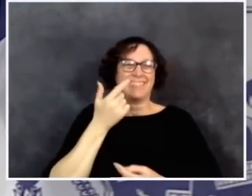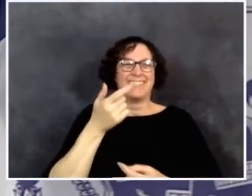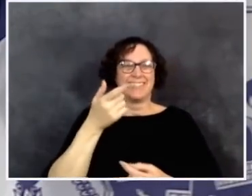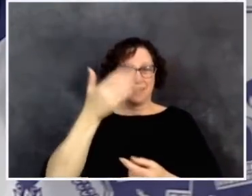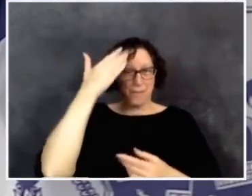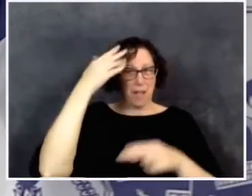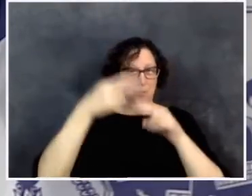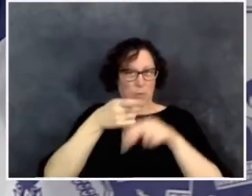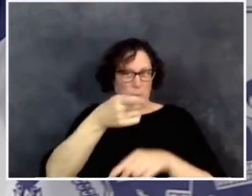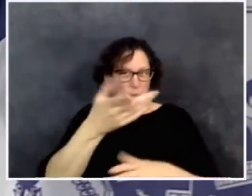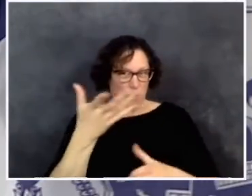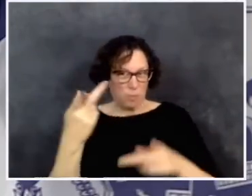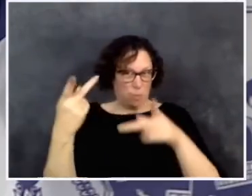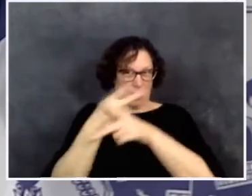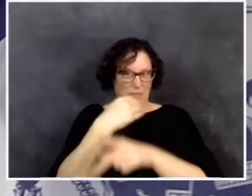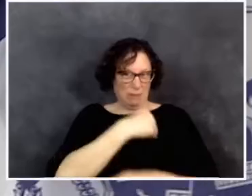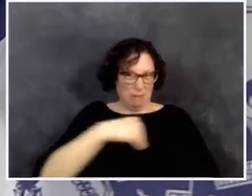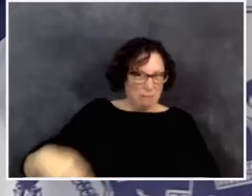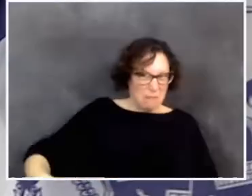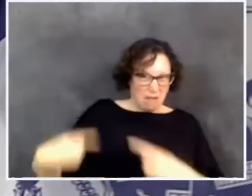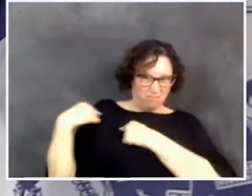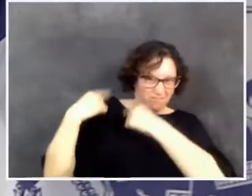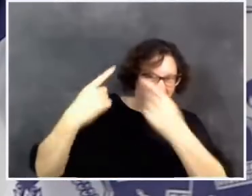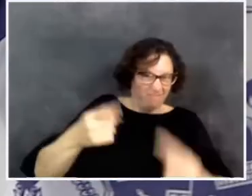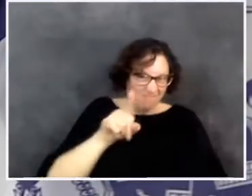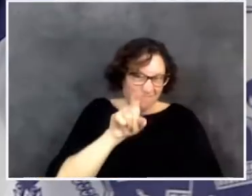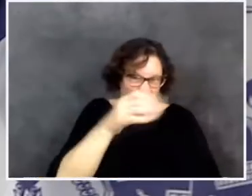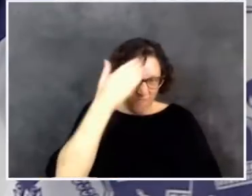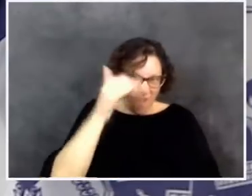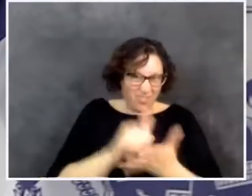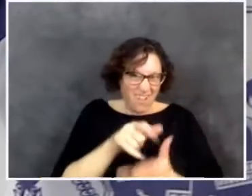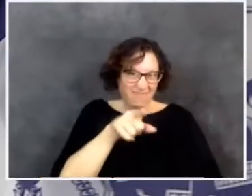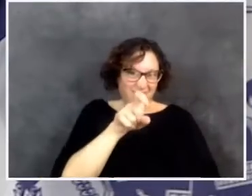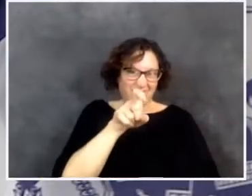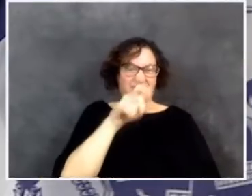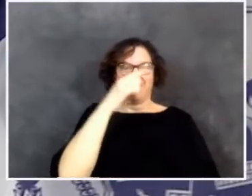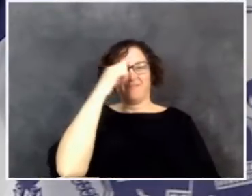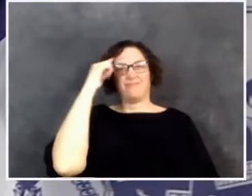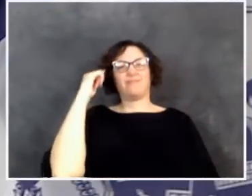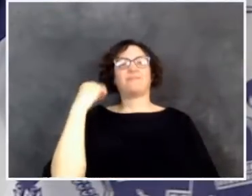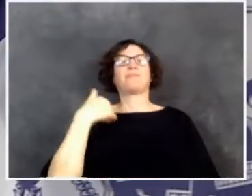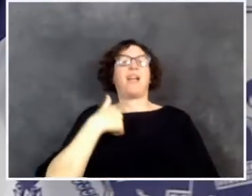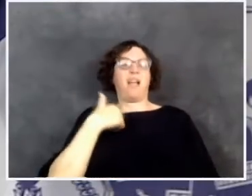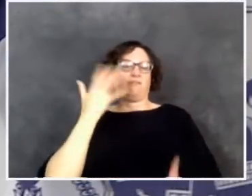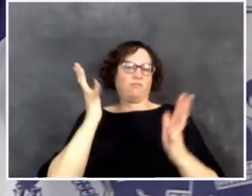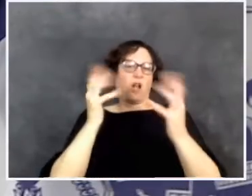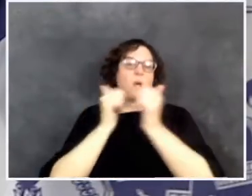somewhere between, I'd say, 8 and 10 times in the last month or so.